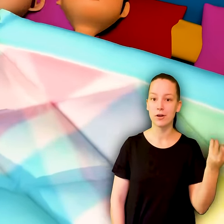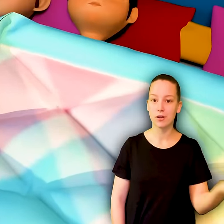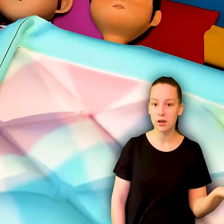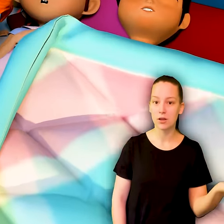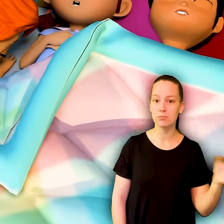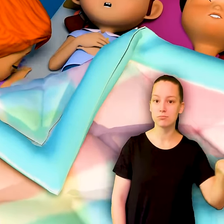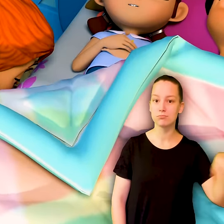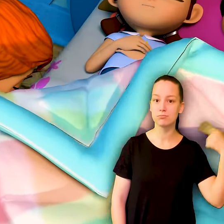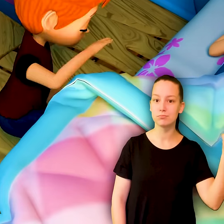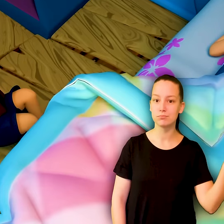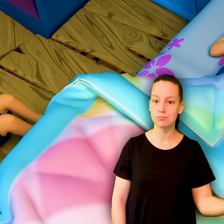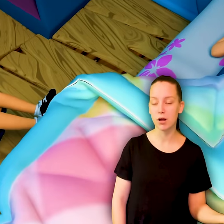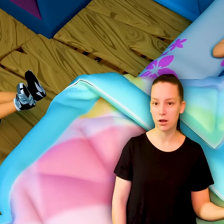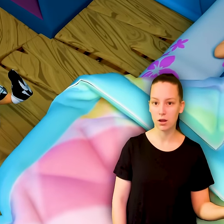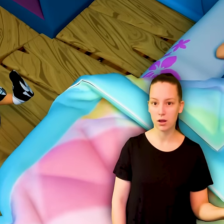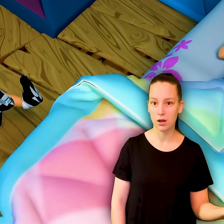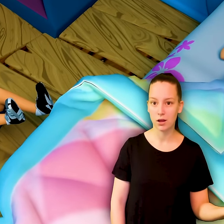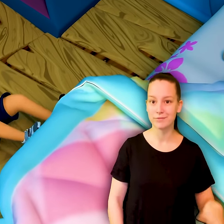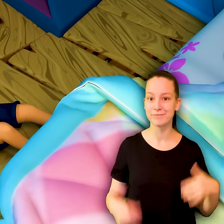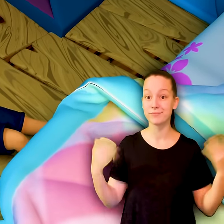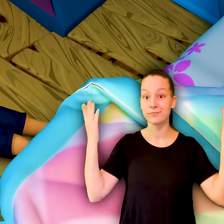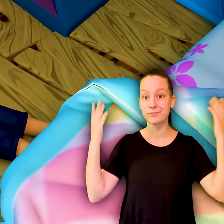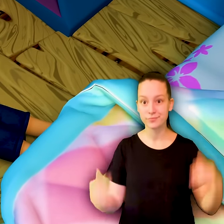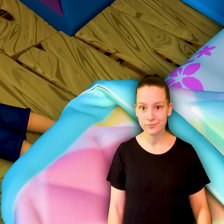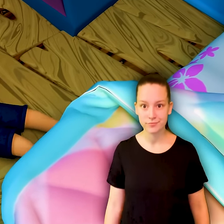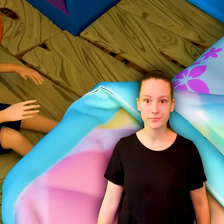over and one fell out